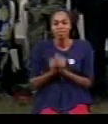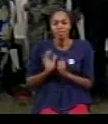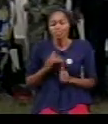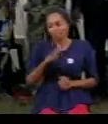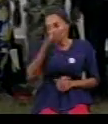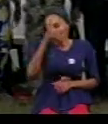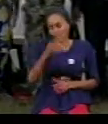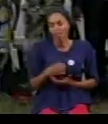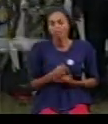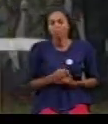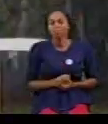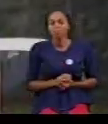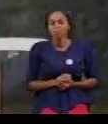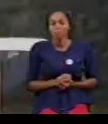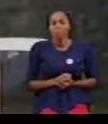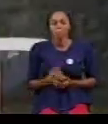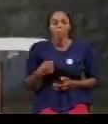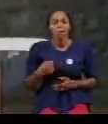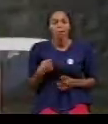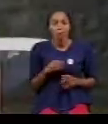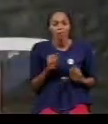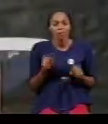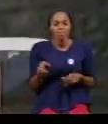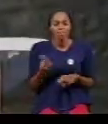We may sit down, please.